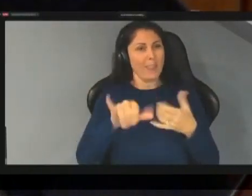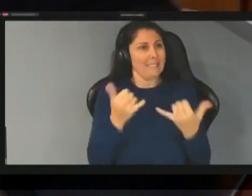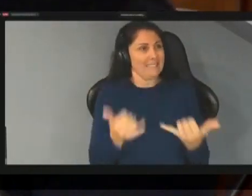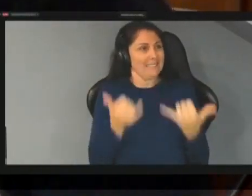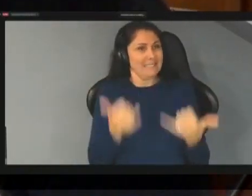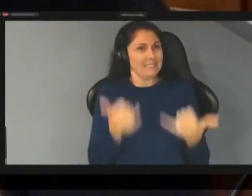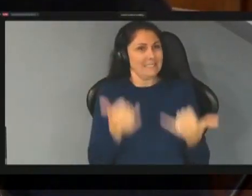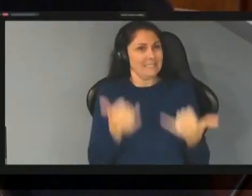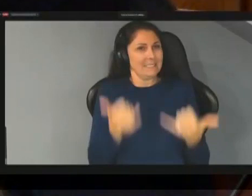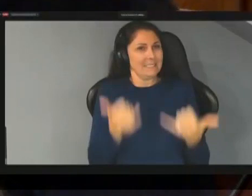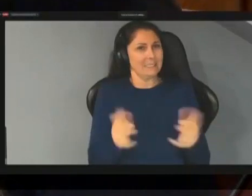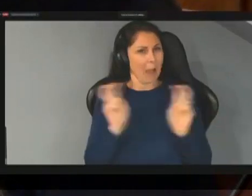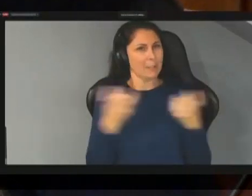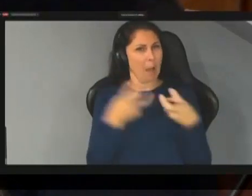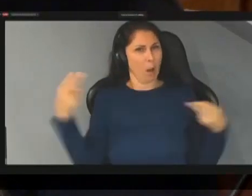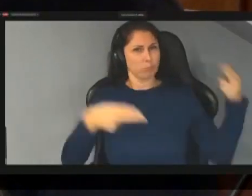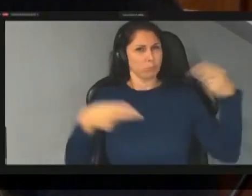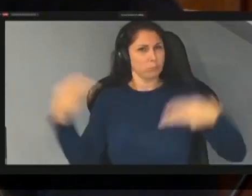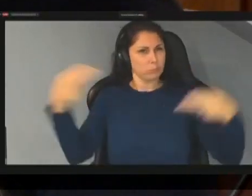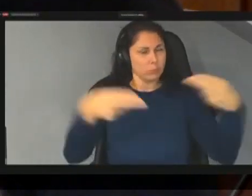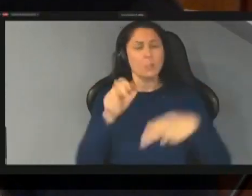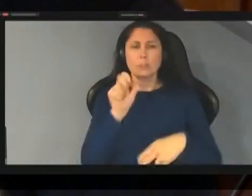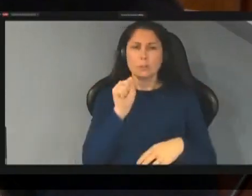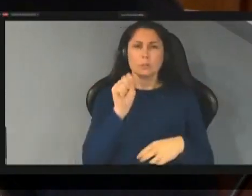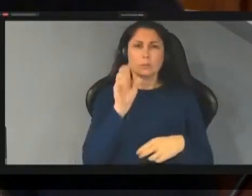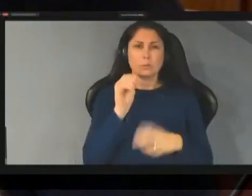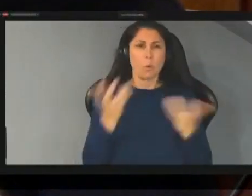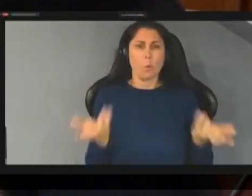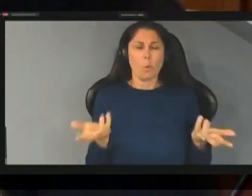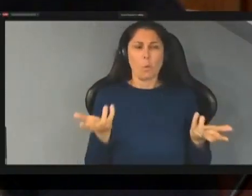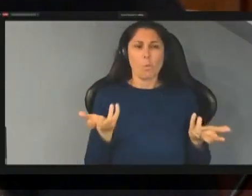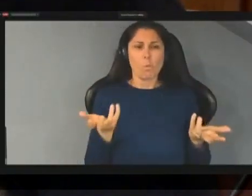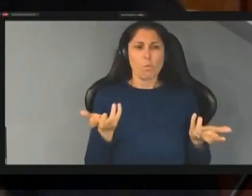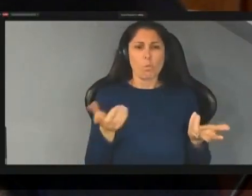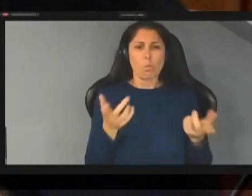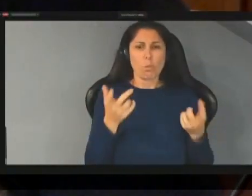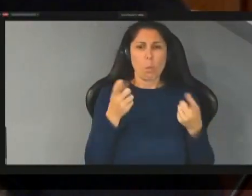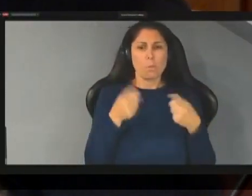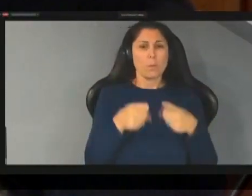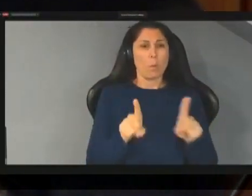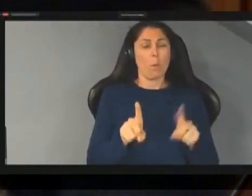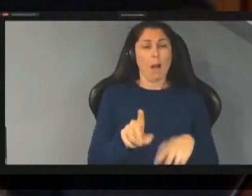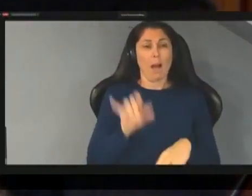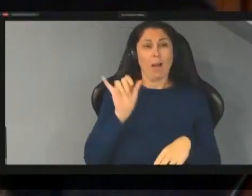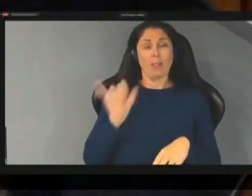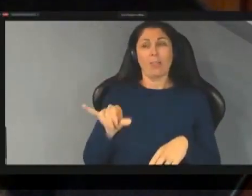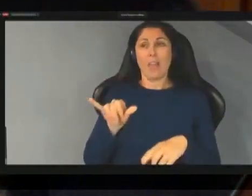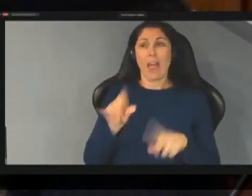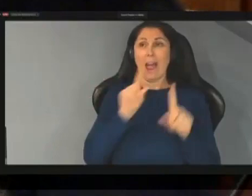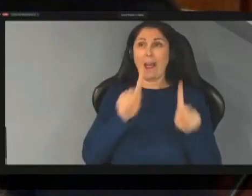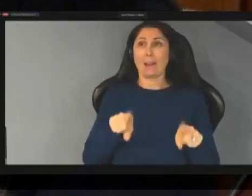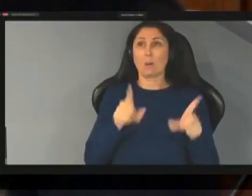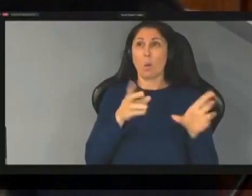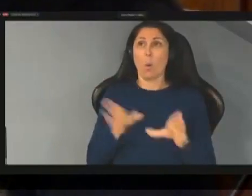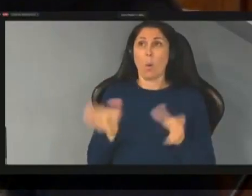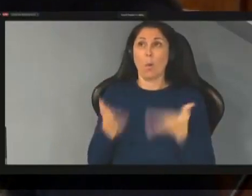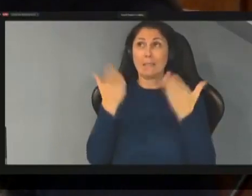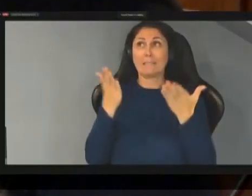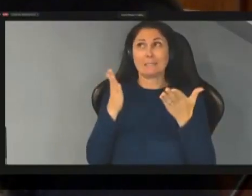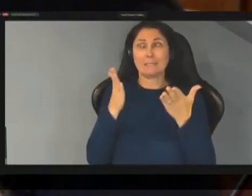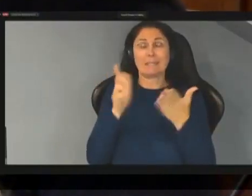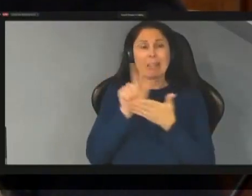right? And so while the ordinance does legally